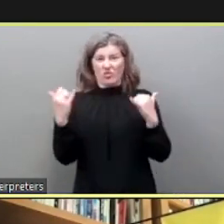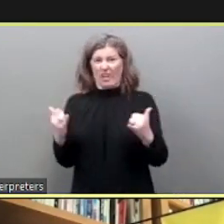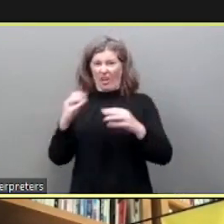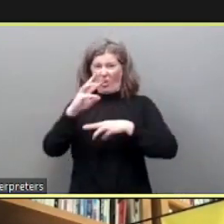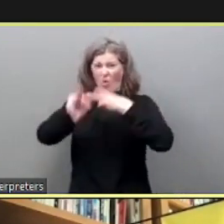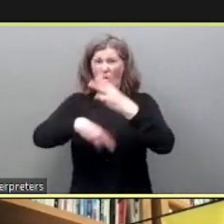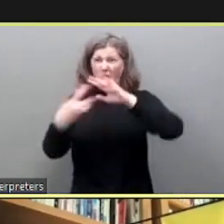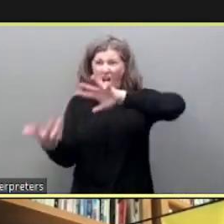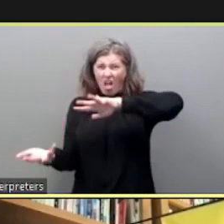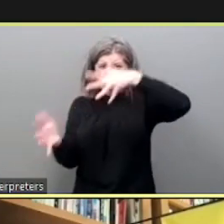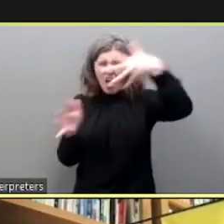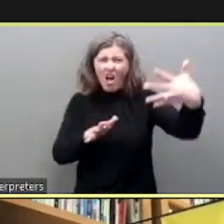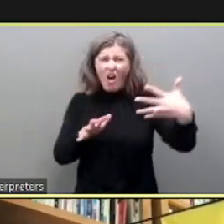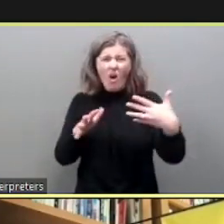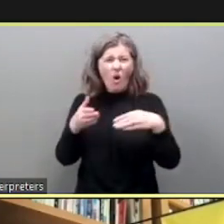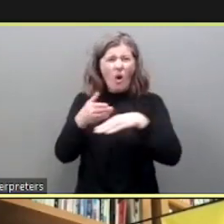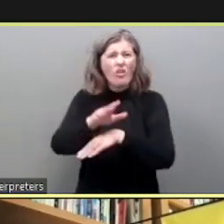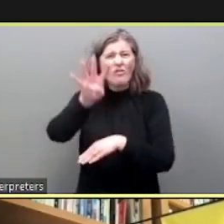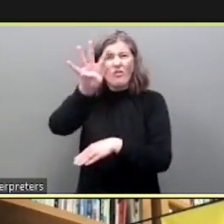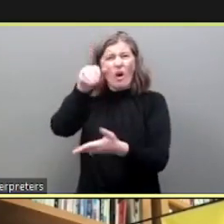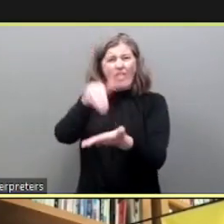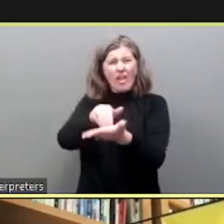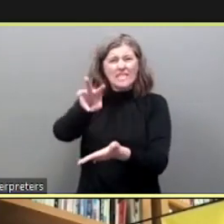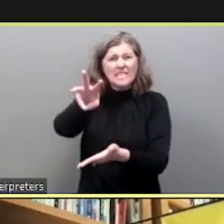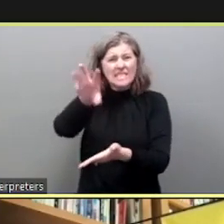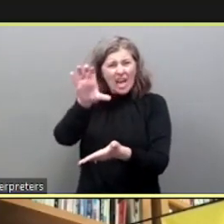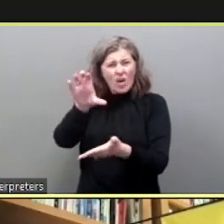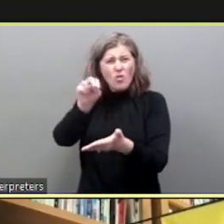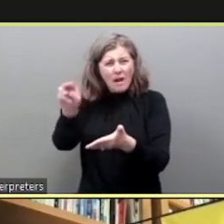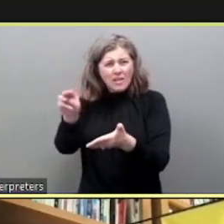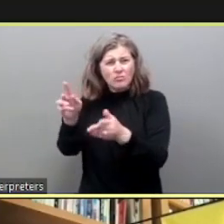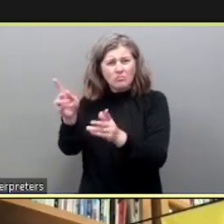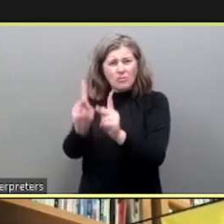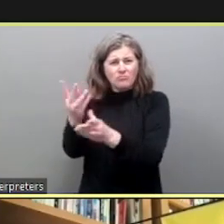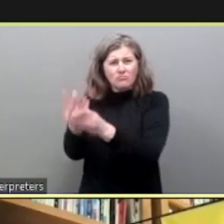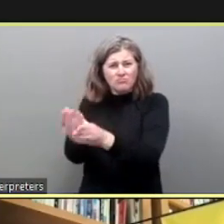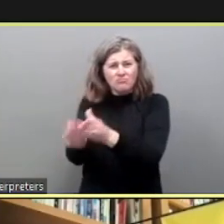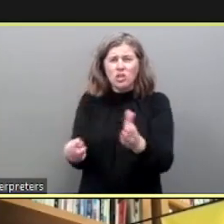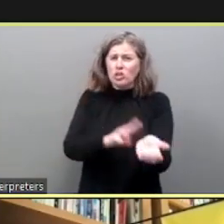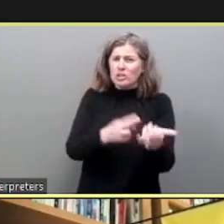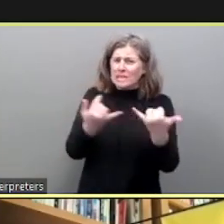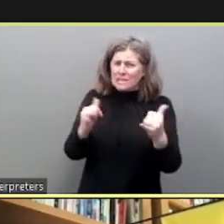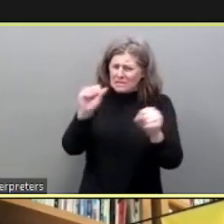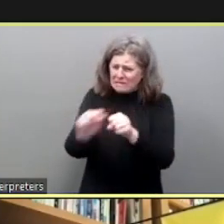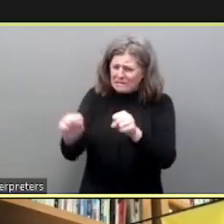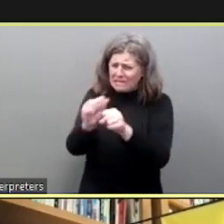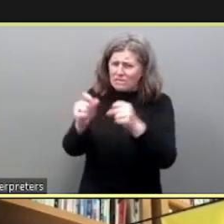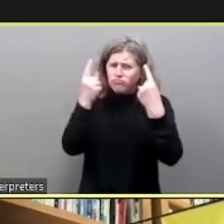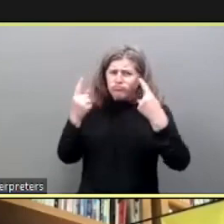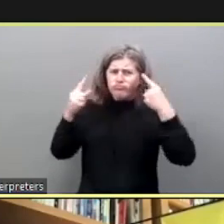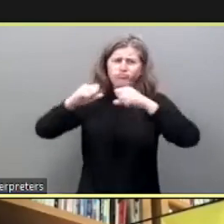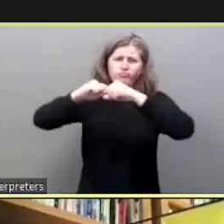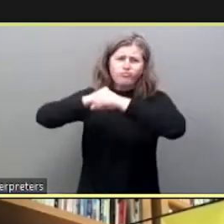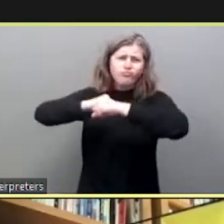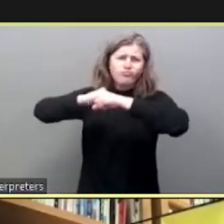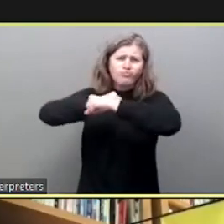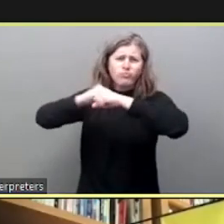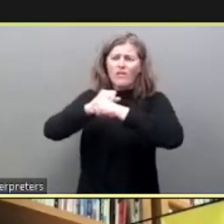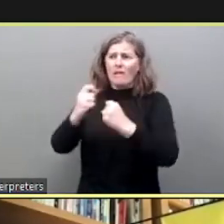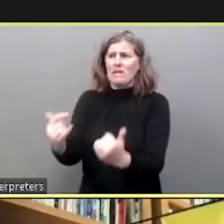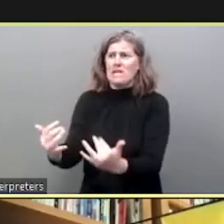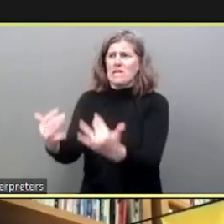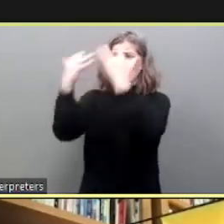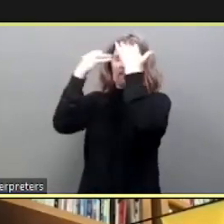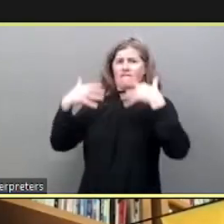claimed over 4,600 New Mexico neighbors, nurses are still doing heroic things, fighting back flood waves of fear.